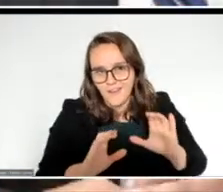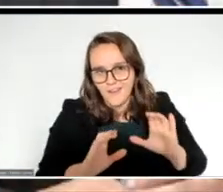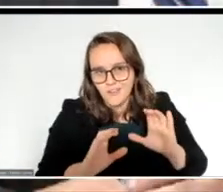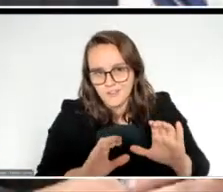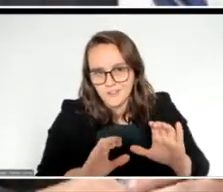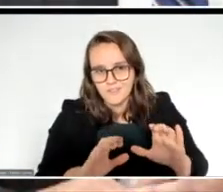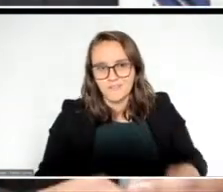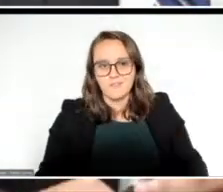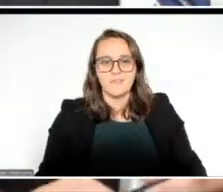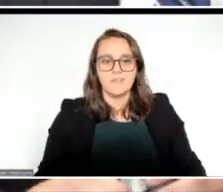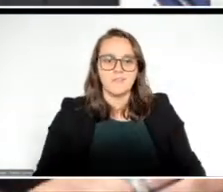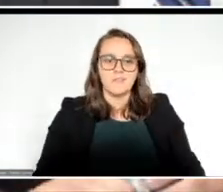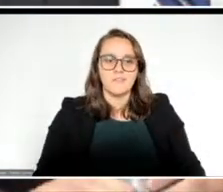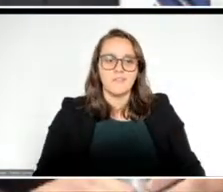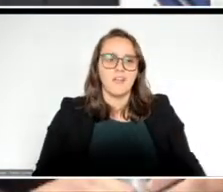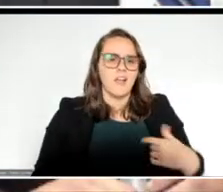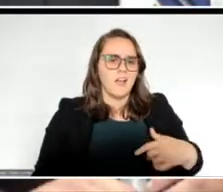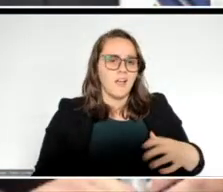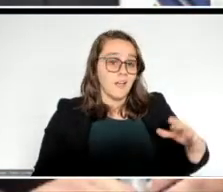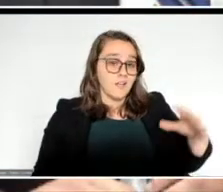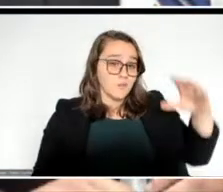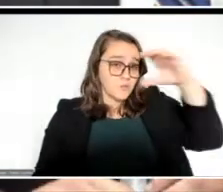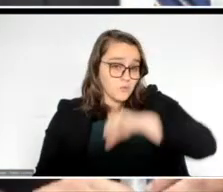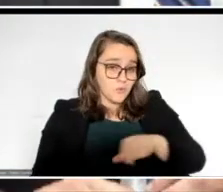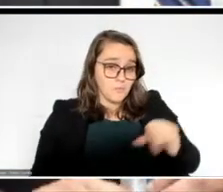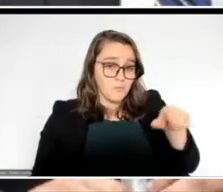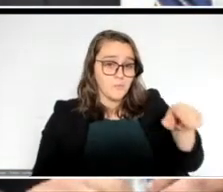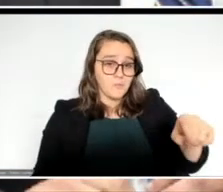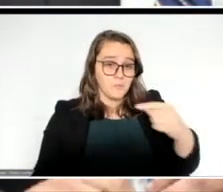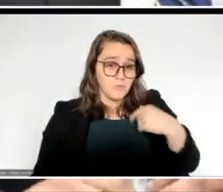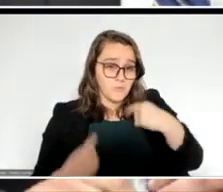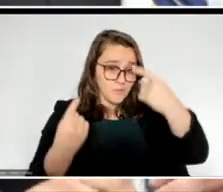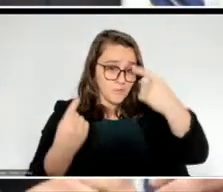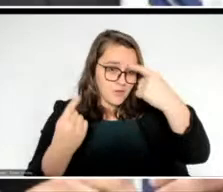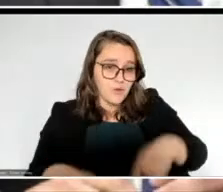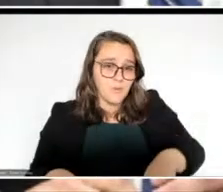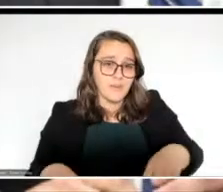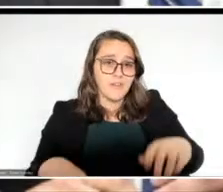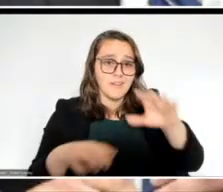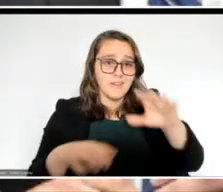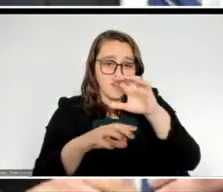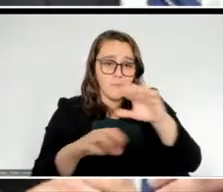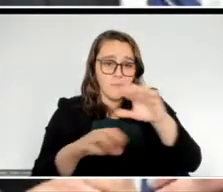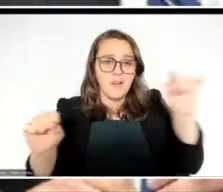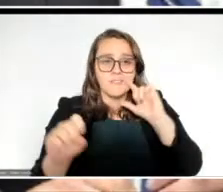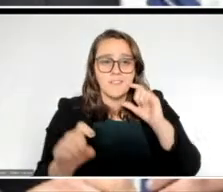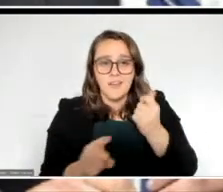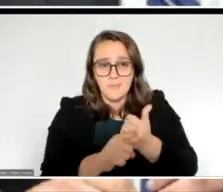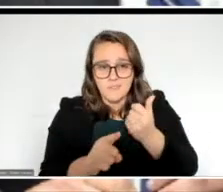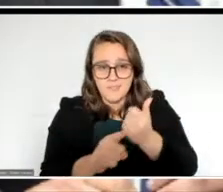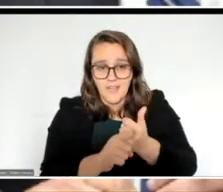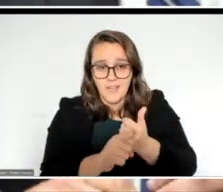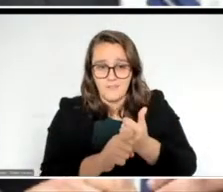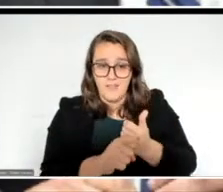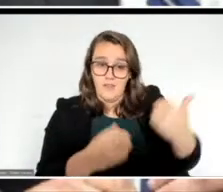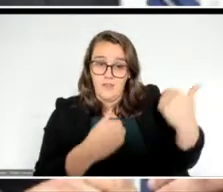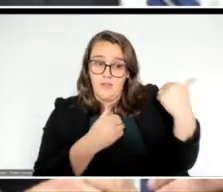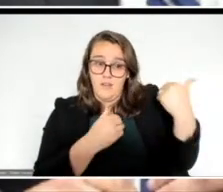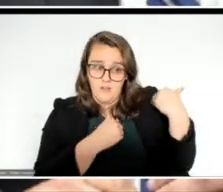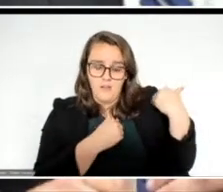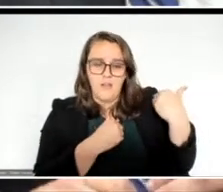And I assume you also would agree the president has a particular obligation to take care that the laws be faithfully